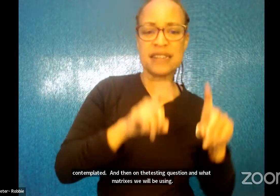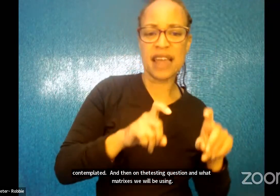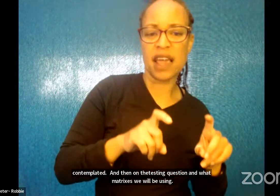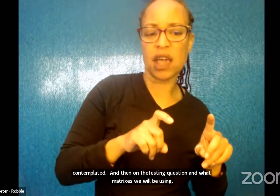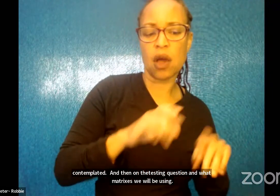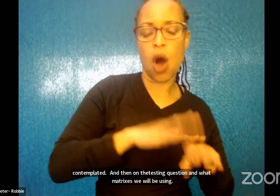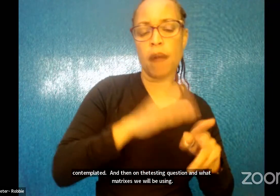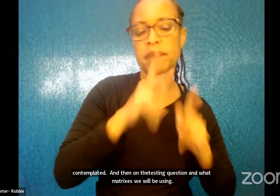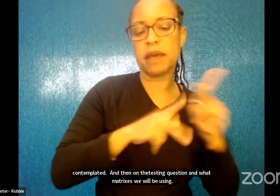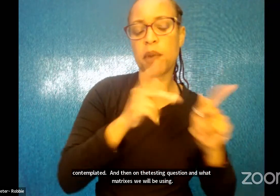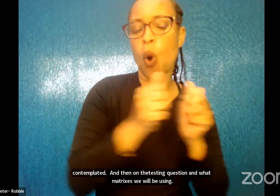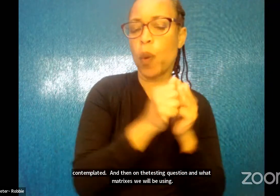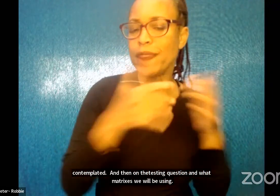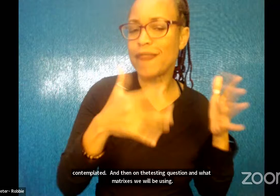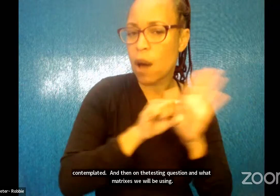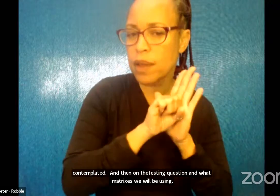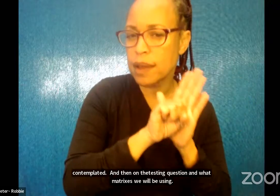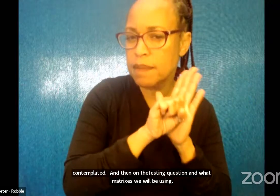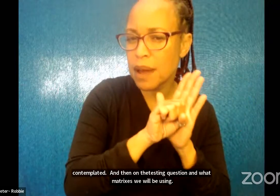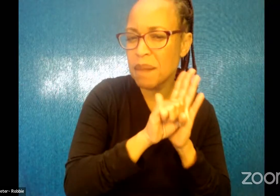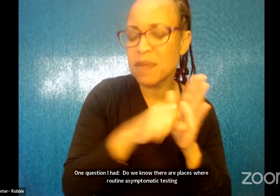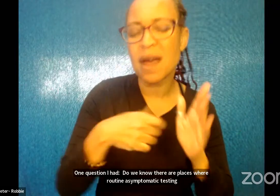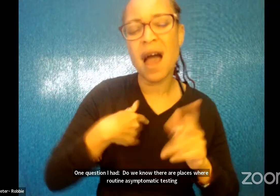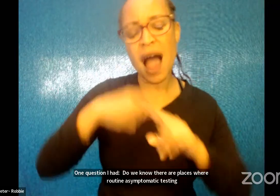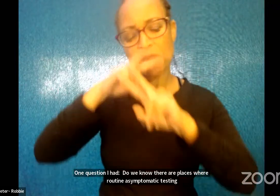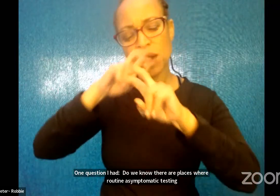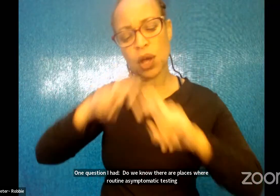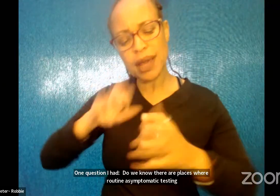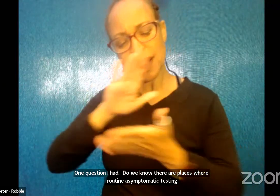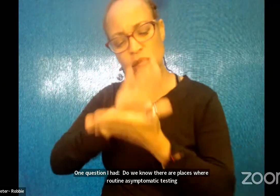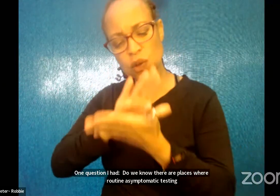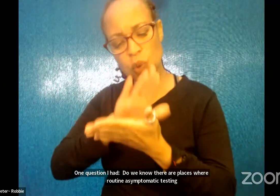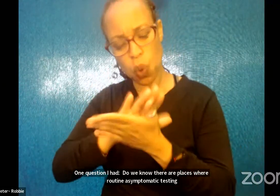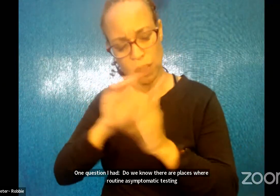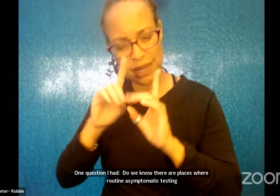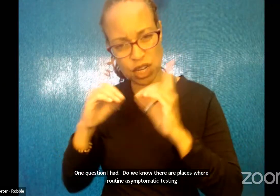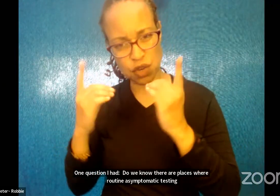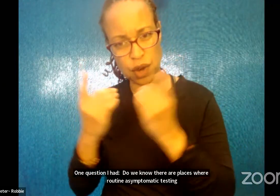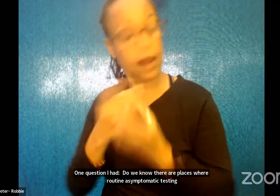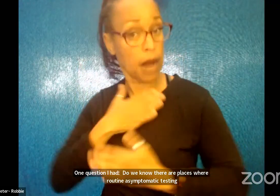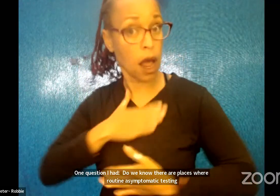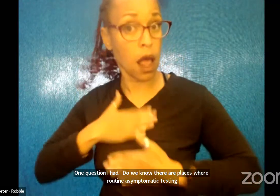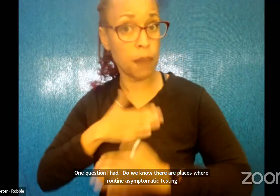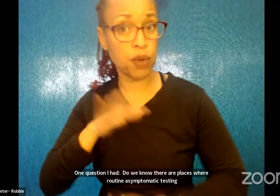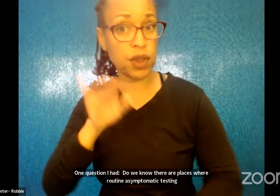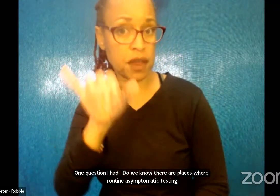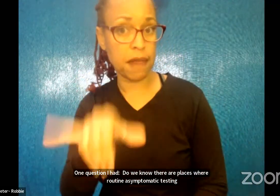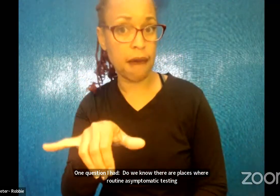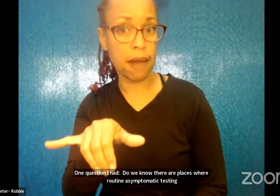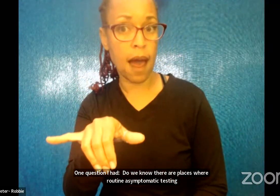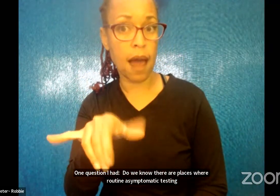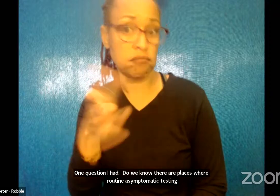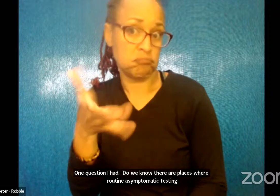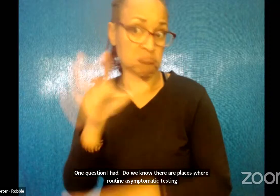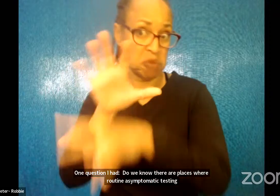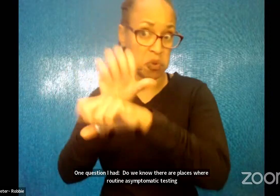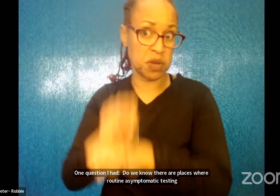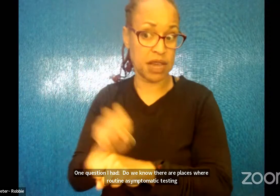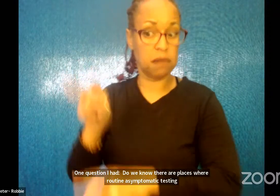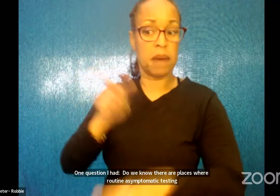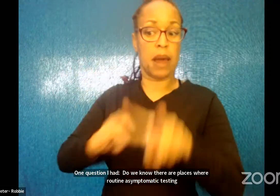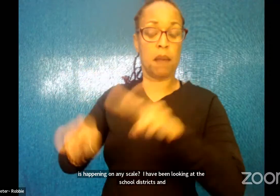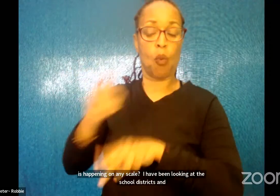any scale? I've been looking at the school districts and appreciate that maybe some routine surveillance. Are